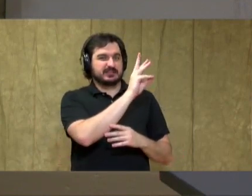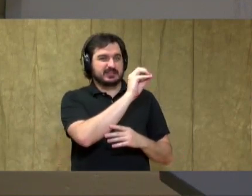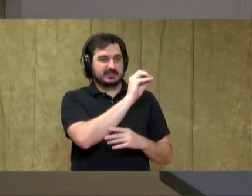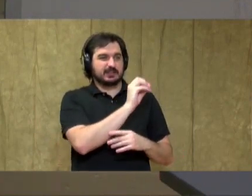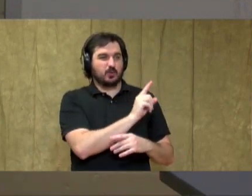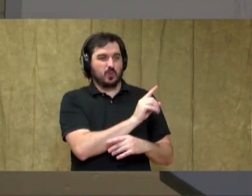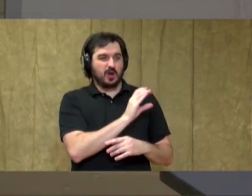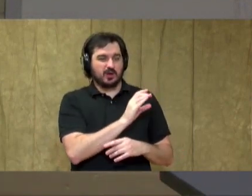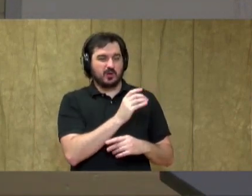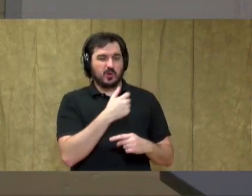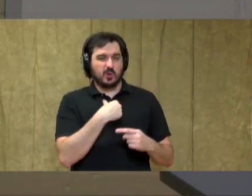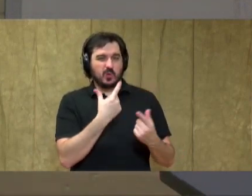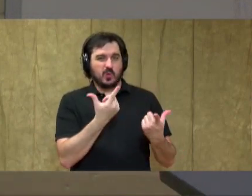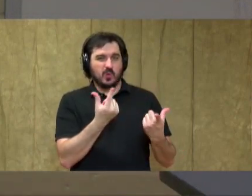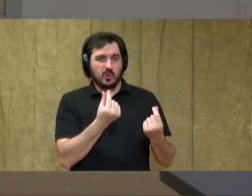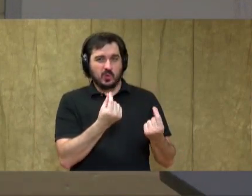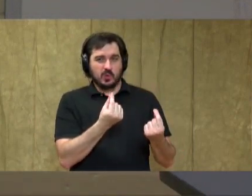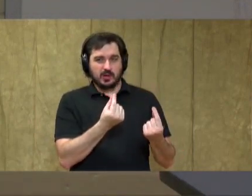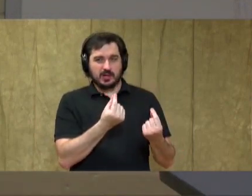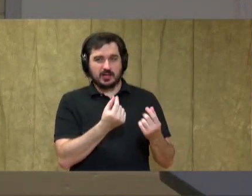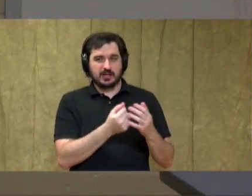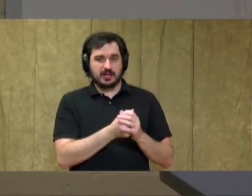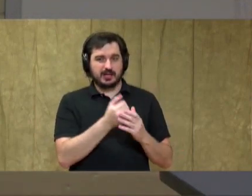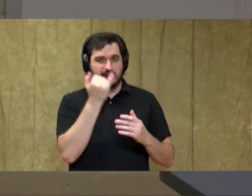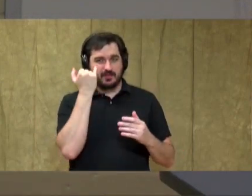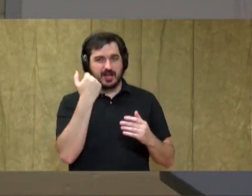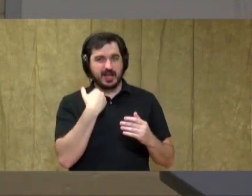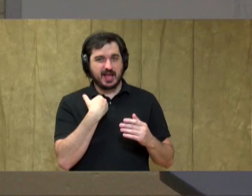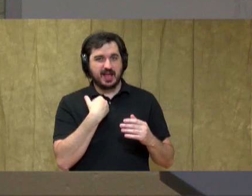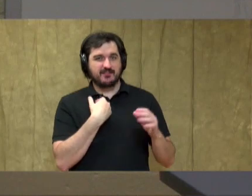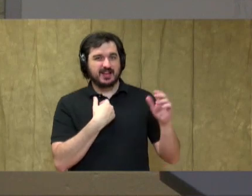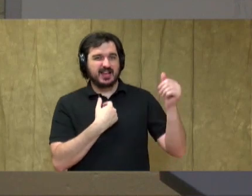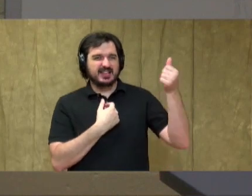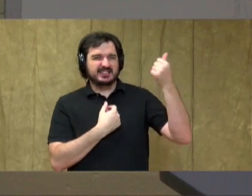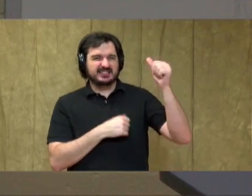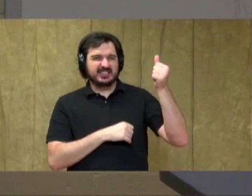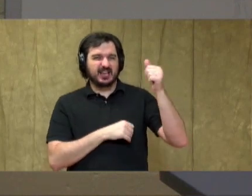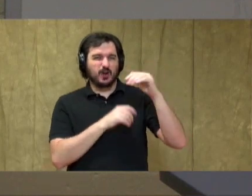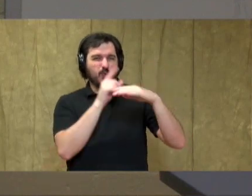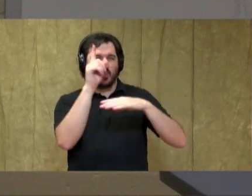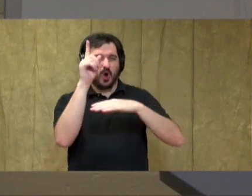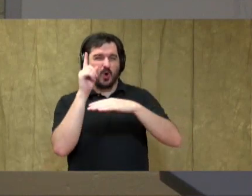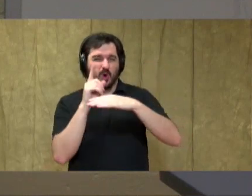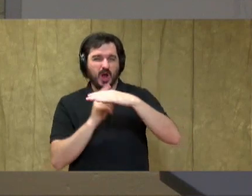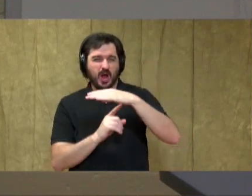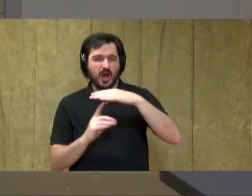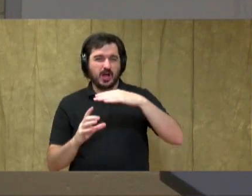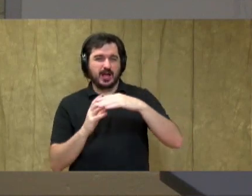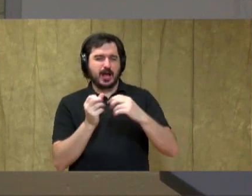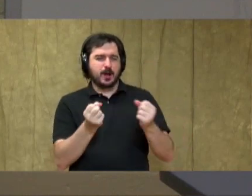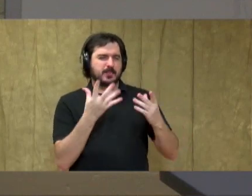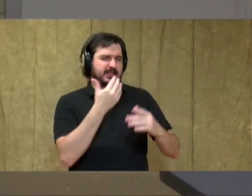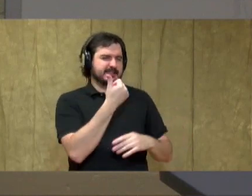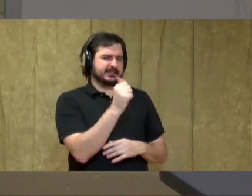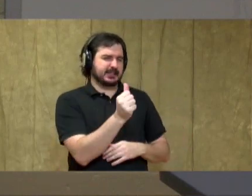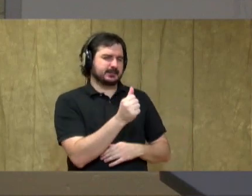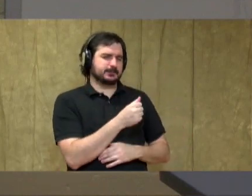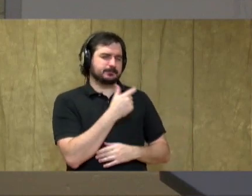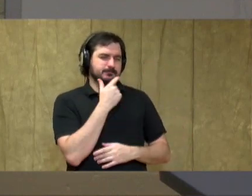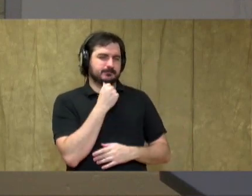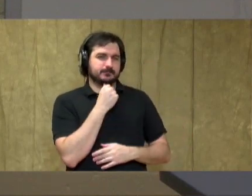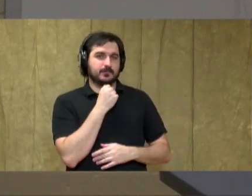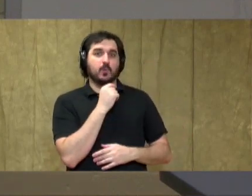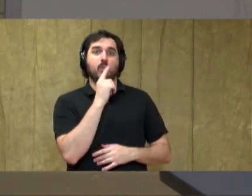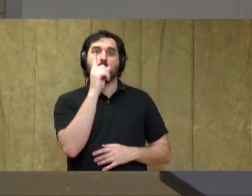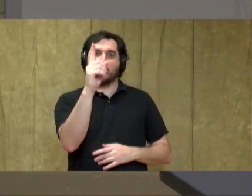Well, how many, if we have 10 hundredths, how many tenths is that?